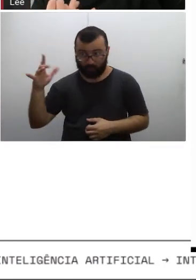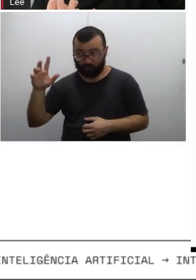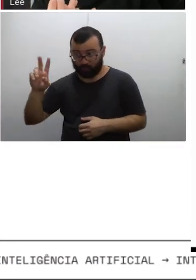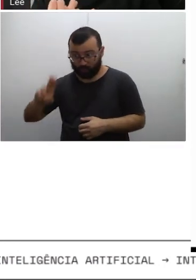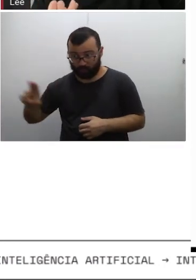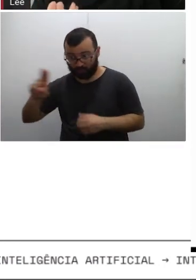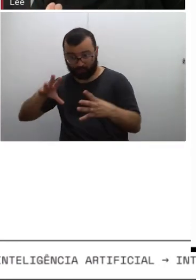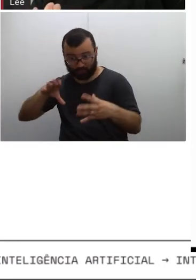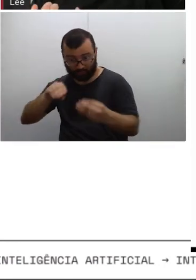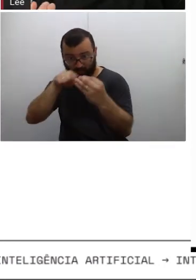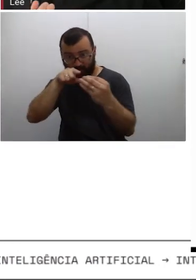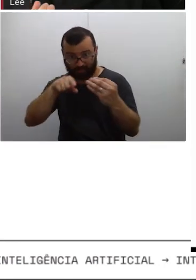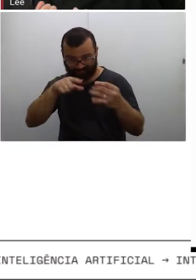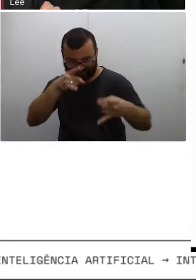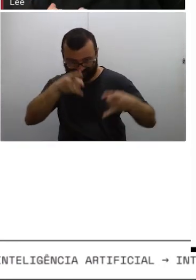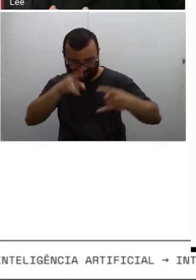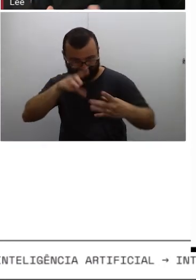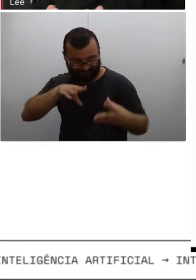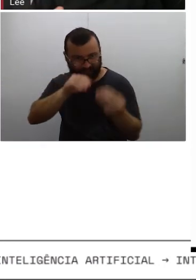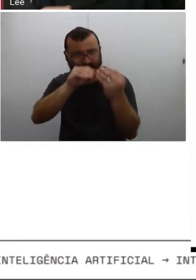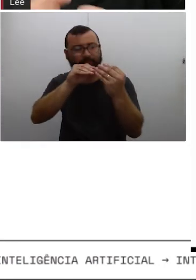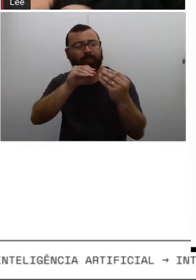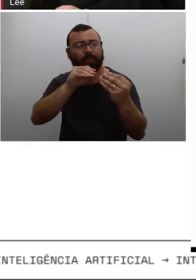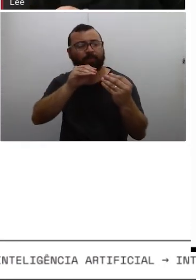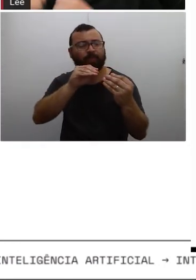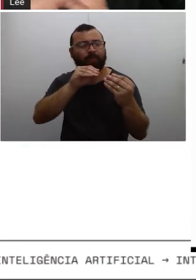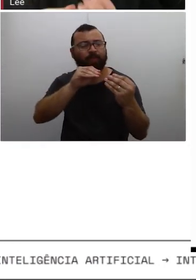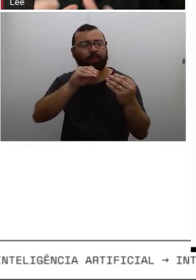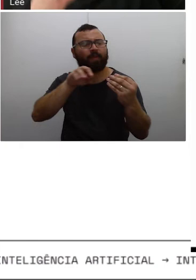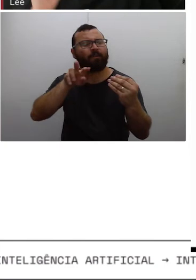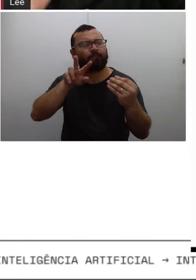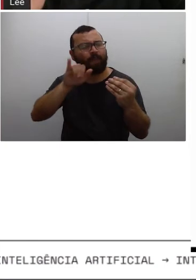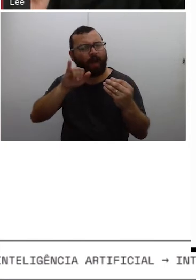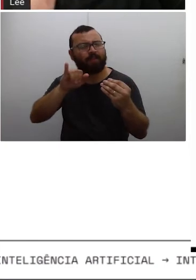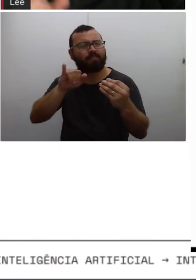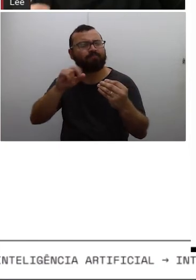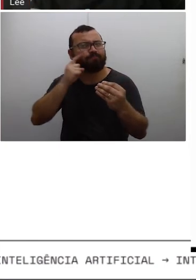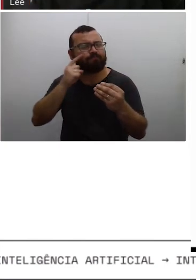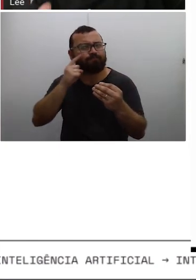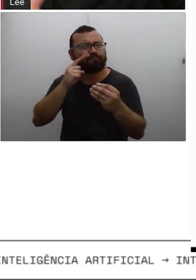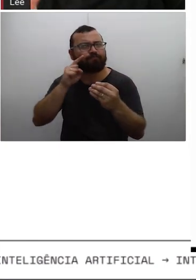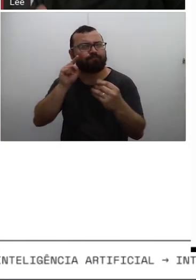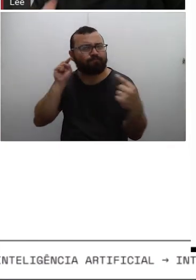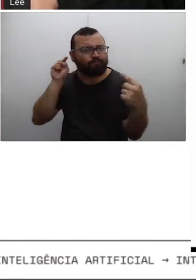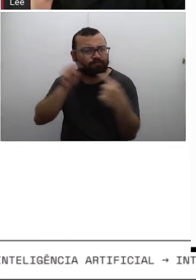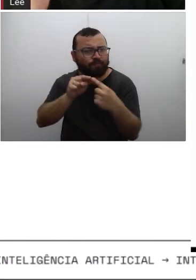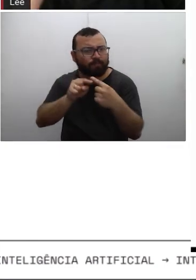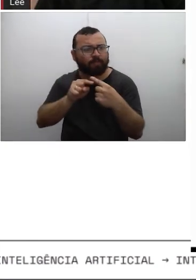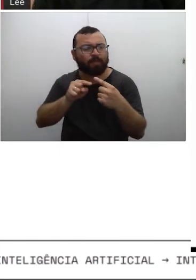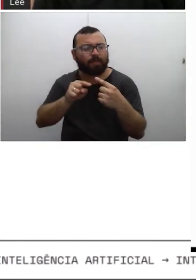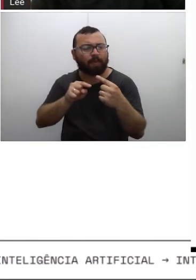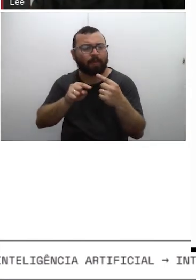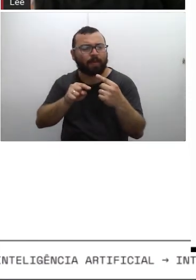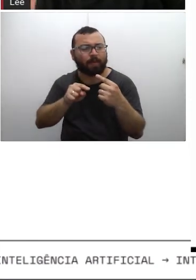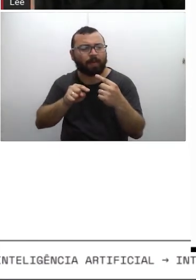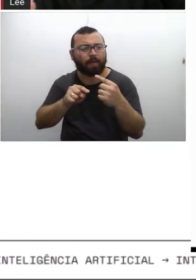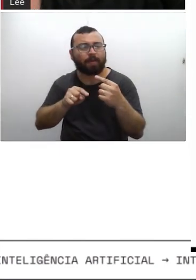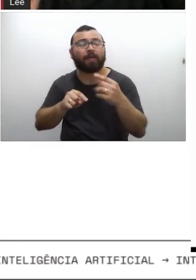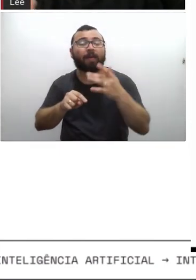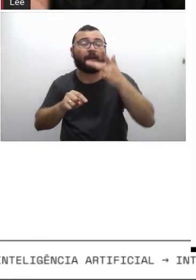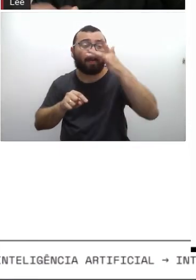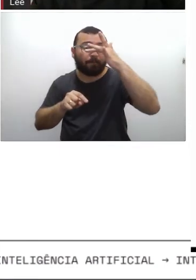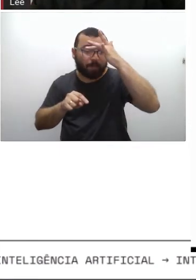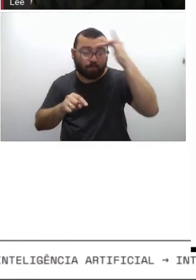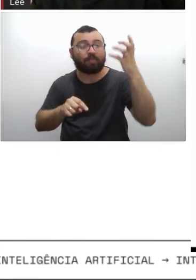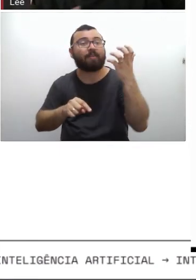with the chatbot, it will find an intent based on the highest intent score,